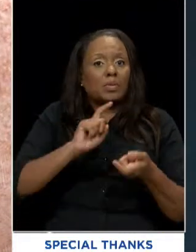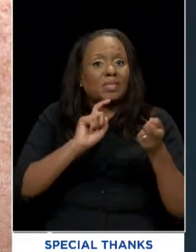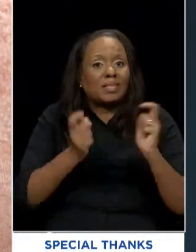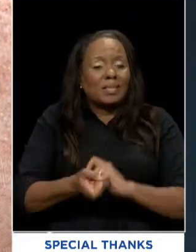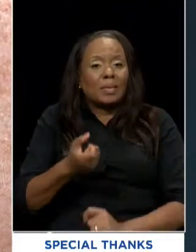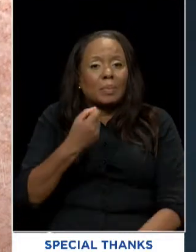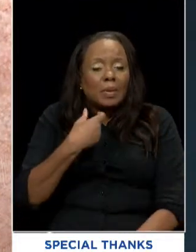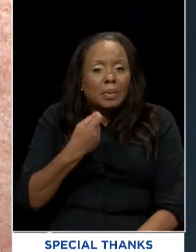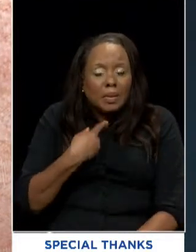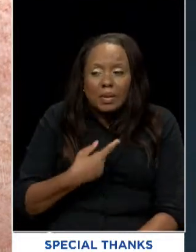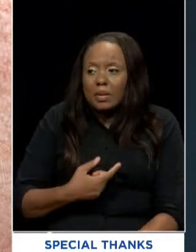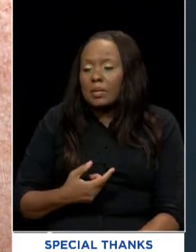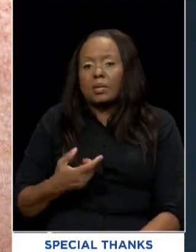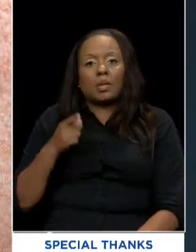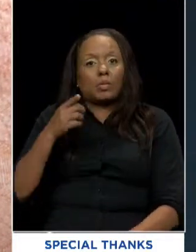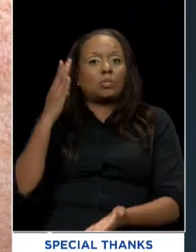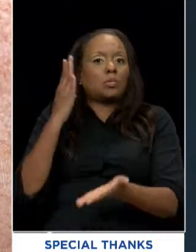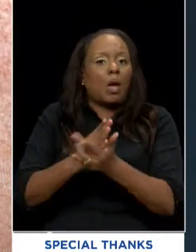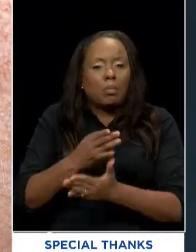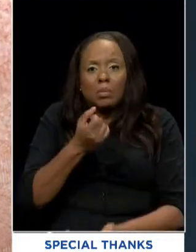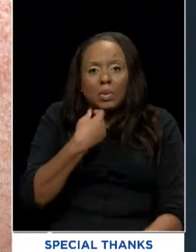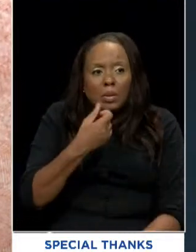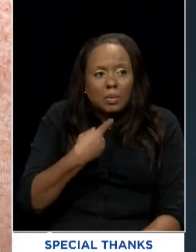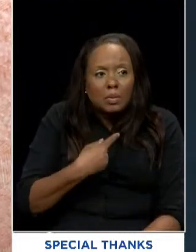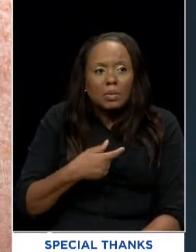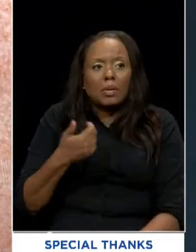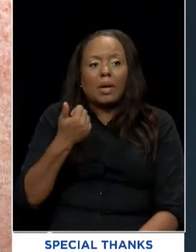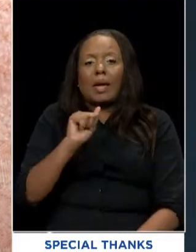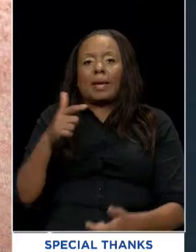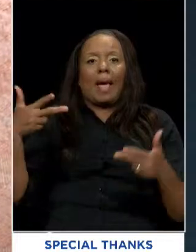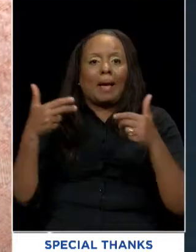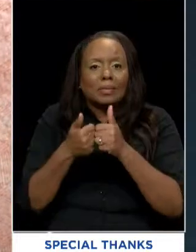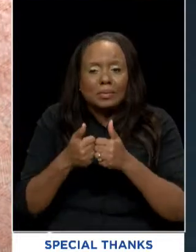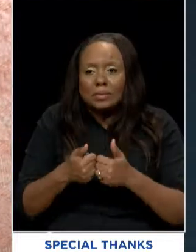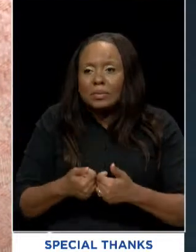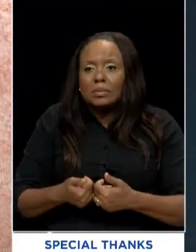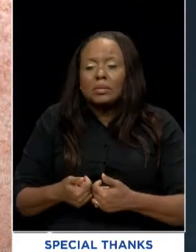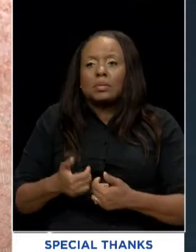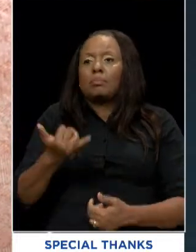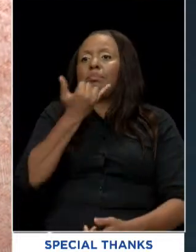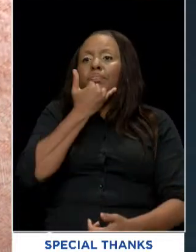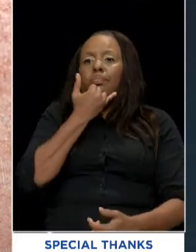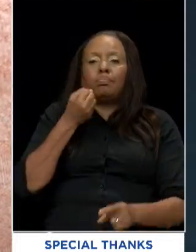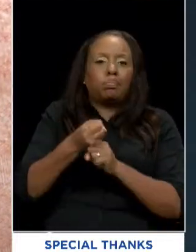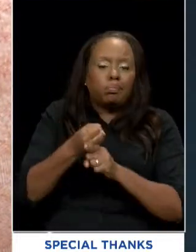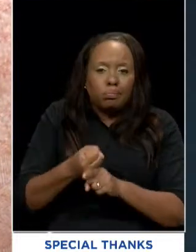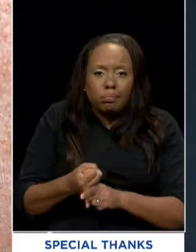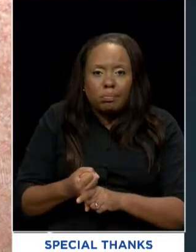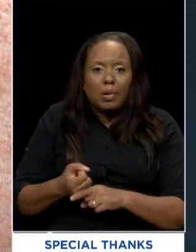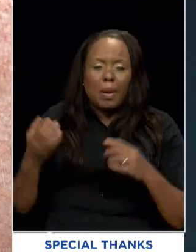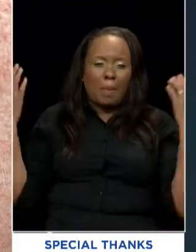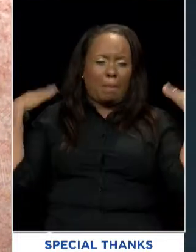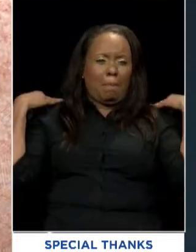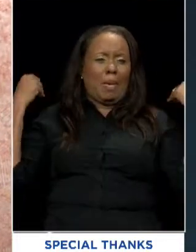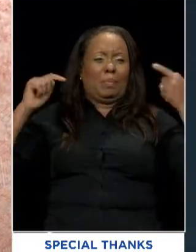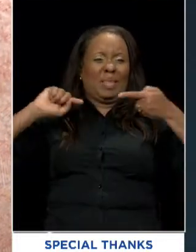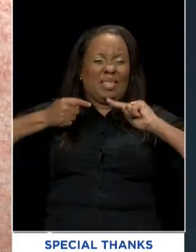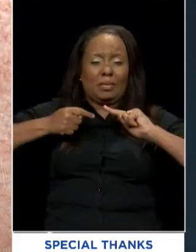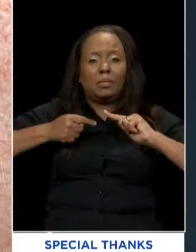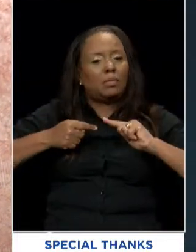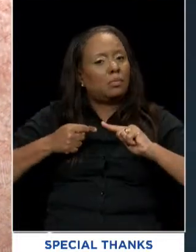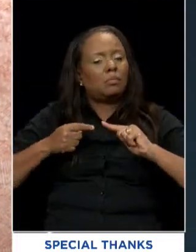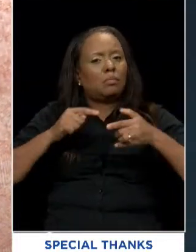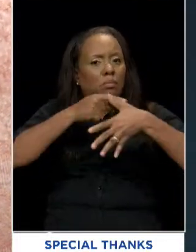if you've stopped taking your medication, different things like that, any accidents, back pain, injuries, whatnot. So there's a whole range